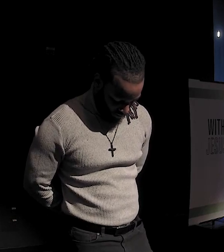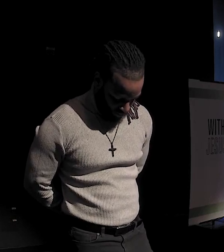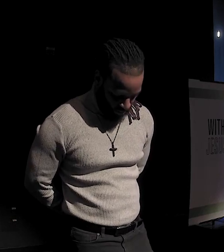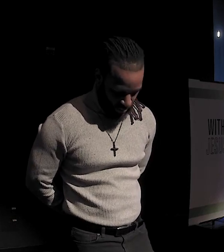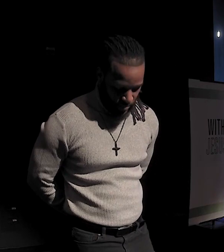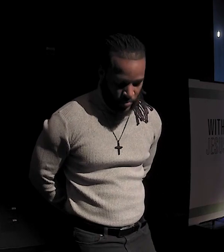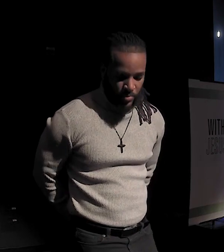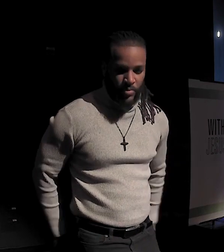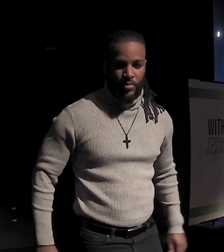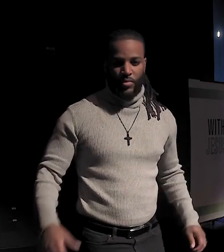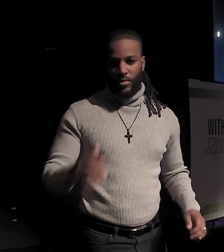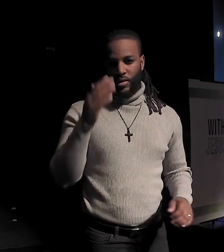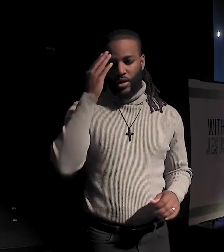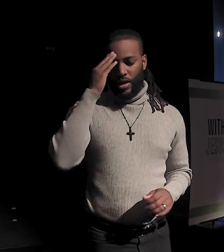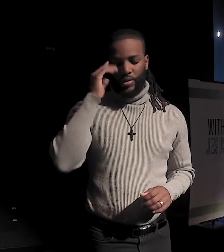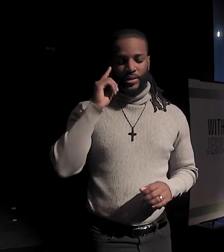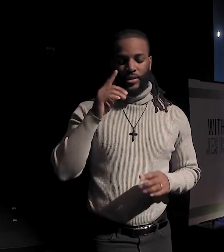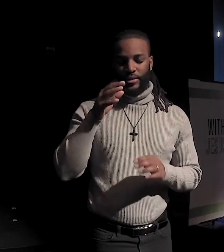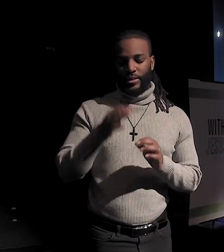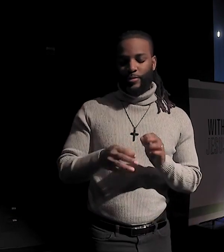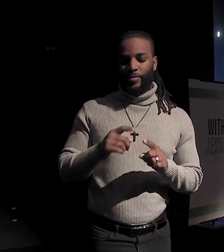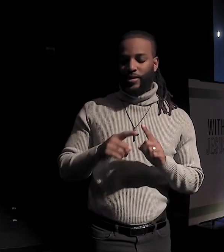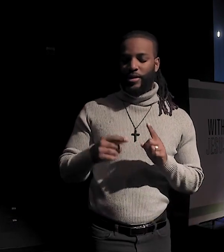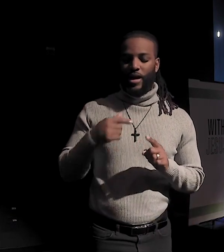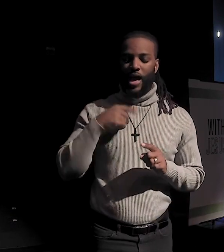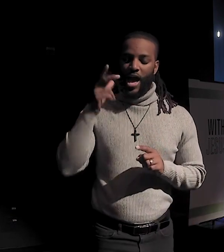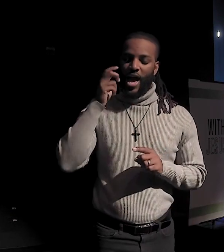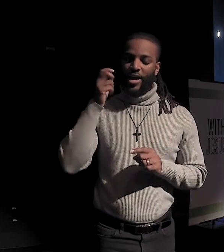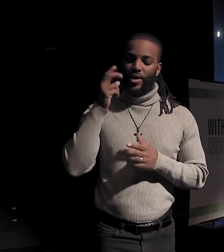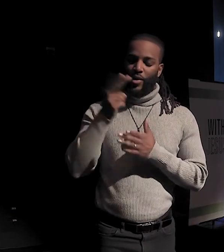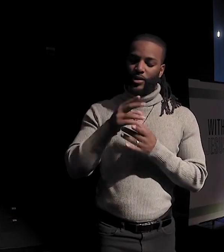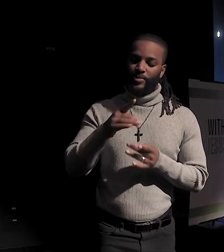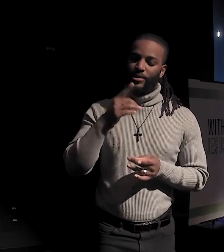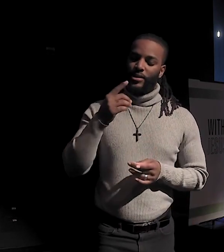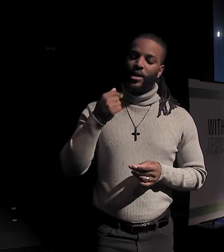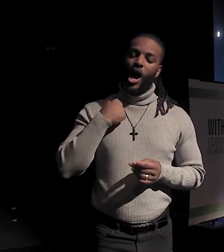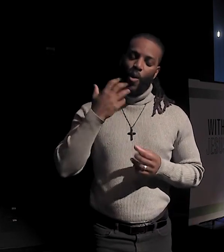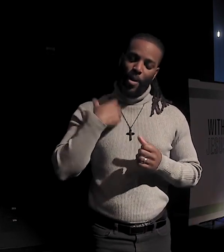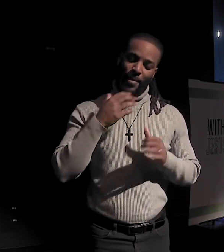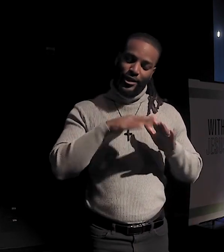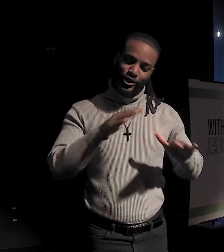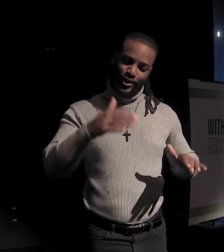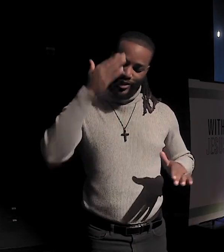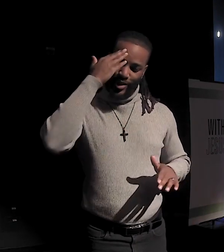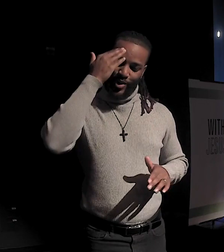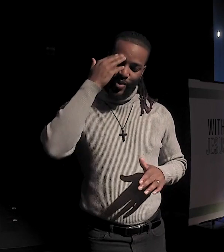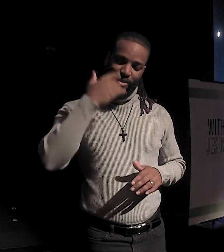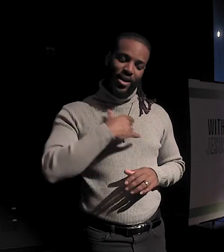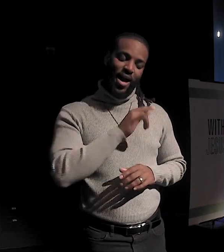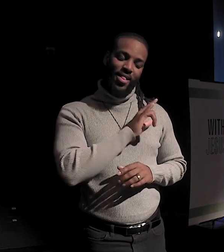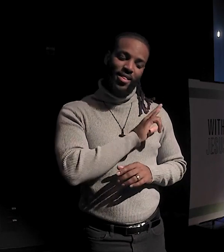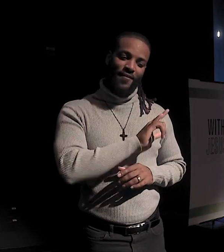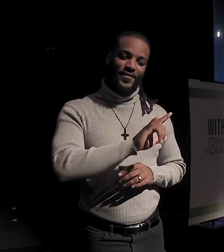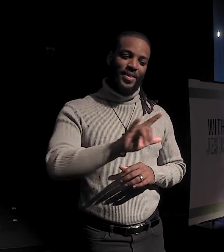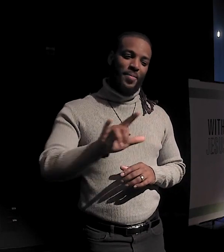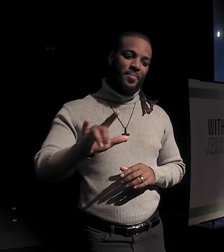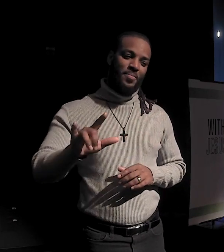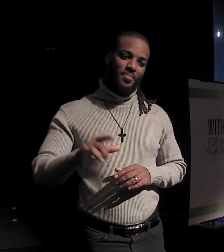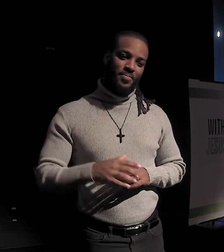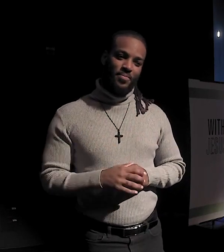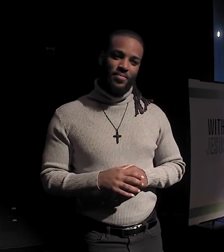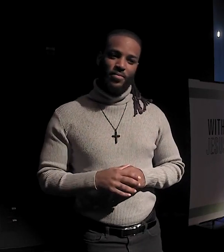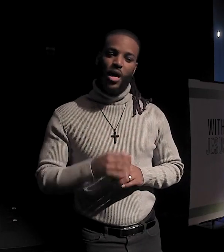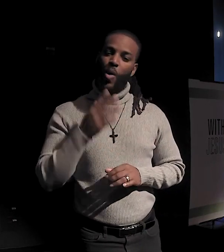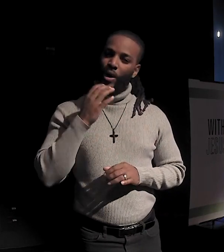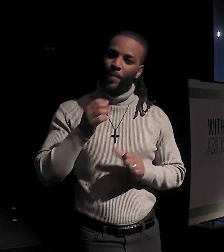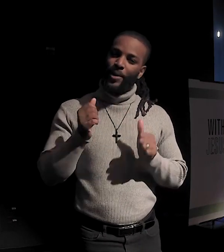I know this sounds basic, but I just feel like I hear the Holy Spirit saying, I want my children to know just how much I love them. I just love them. I just want